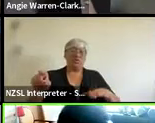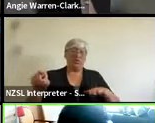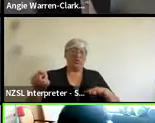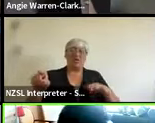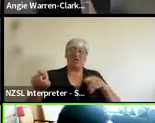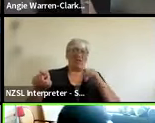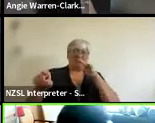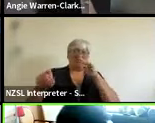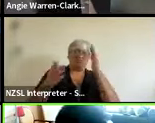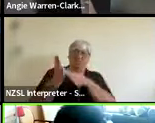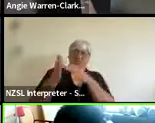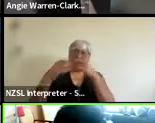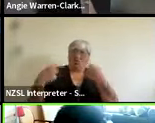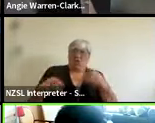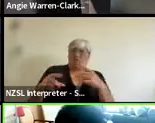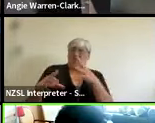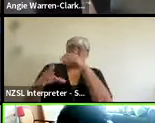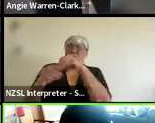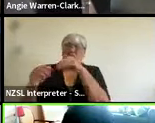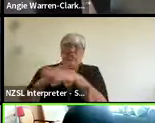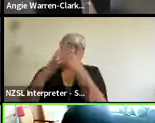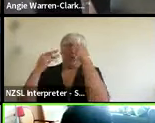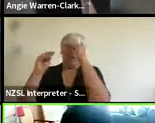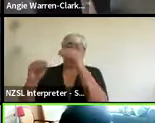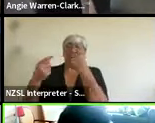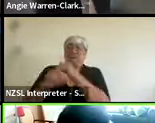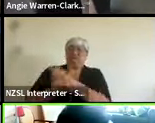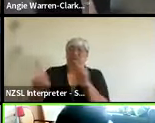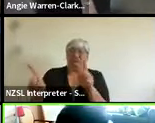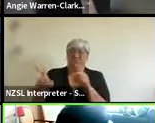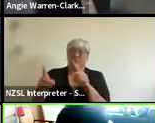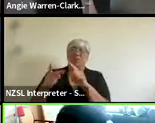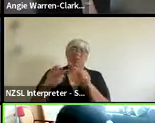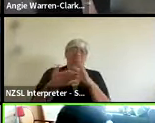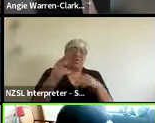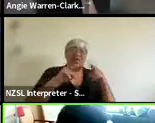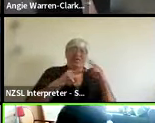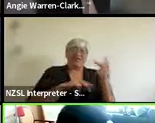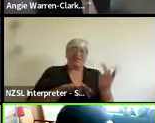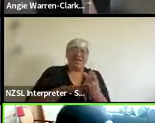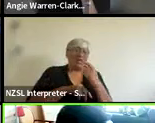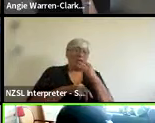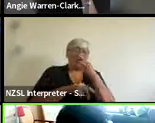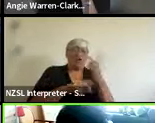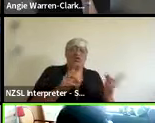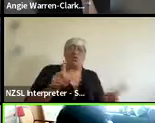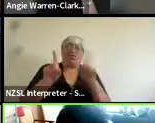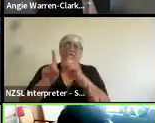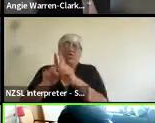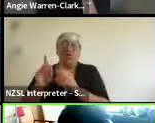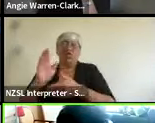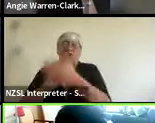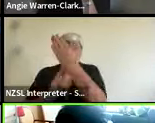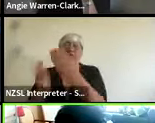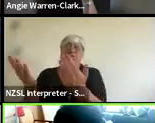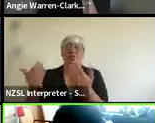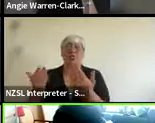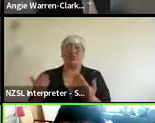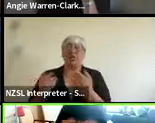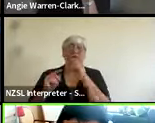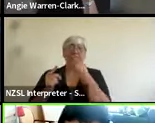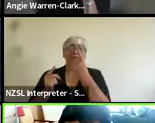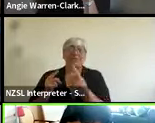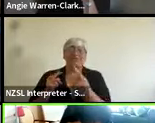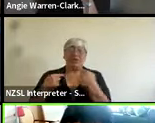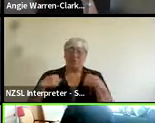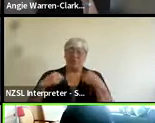and actively participate in her son's education, the mother and son could not attend the beginning of the year school pōwhiri. We saw the